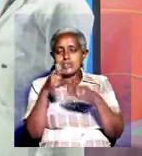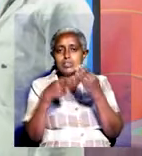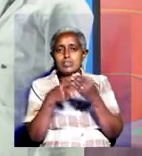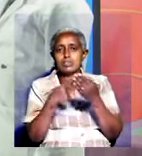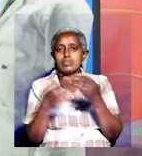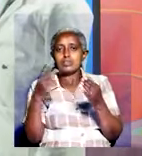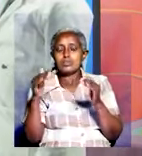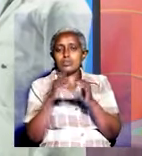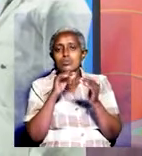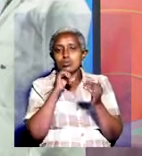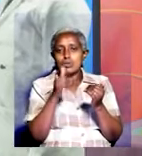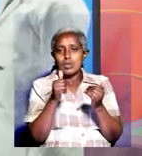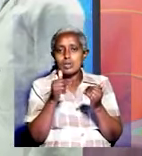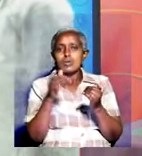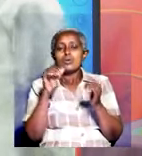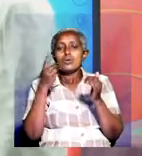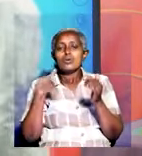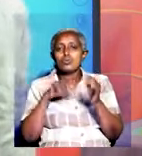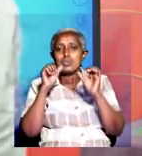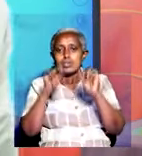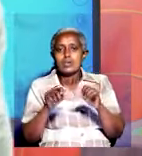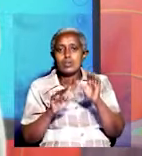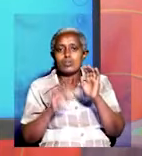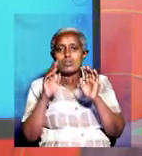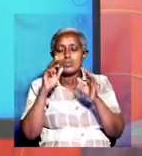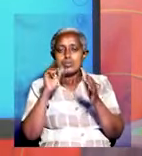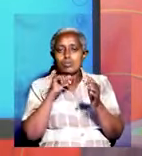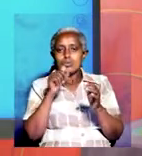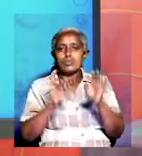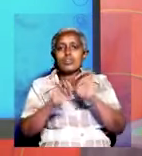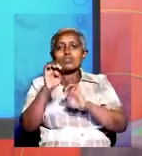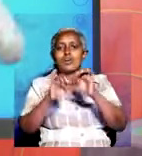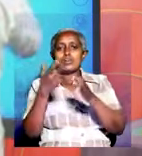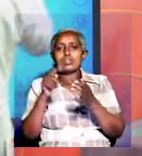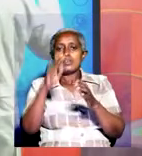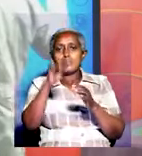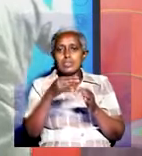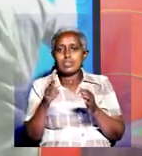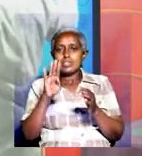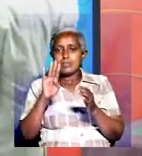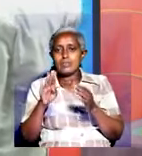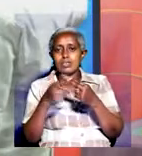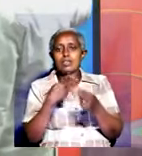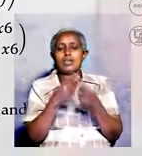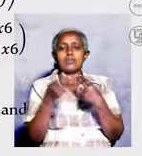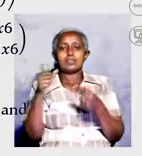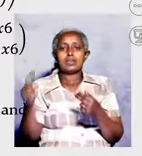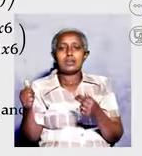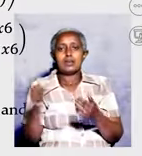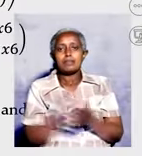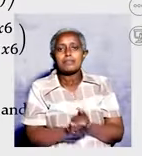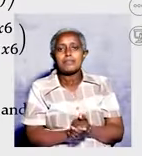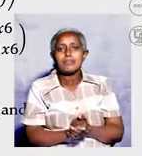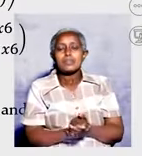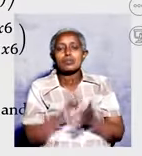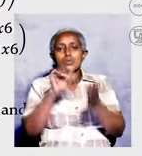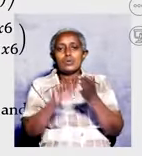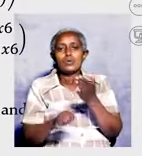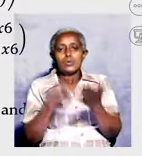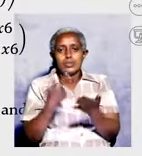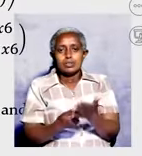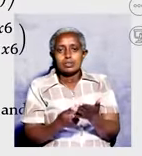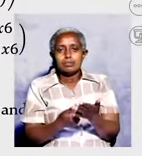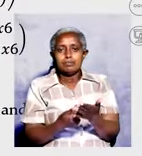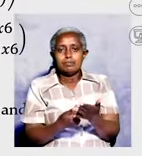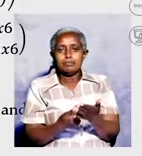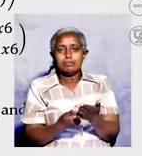these two are not equal, we cannot evaluate the matrix B times A. So here